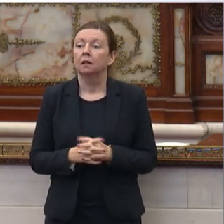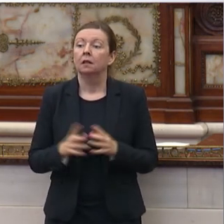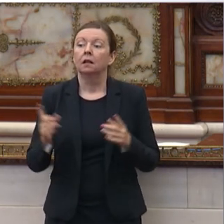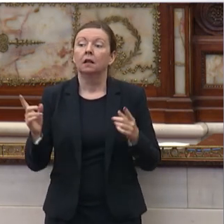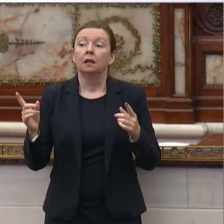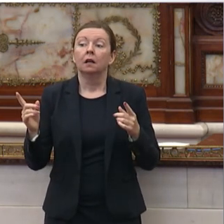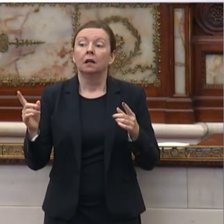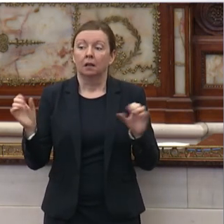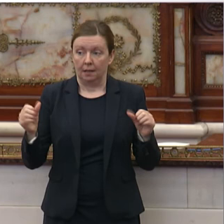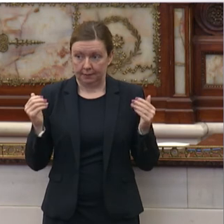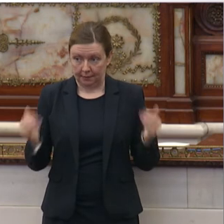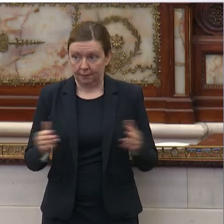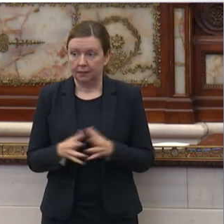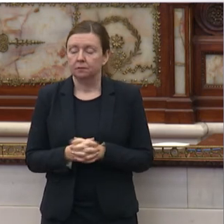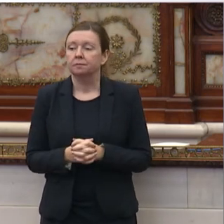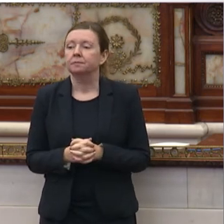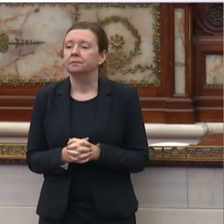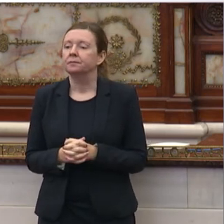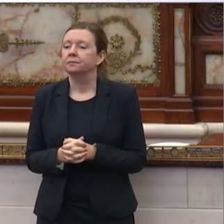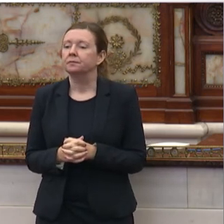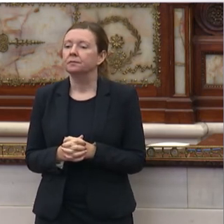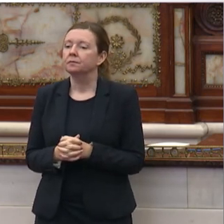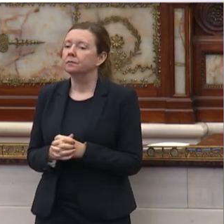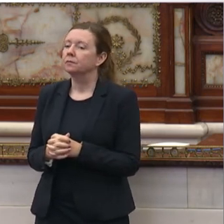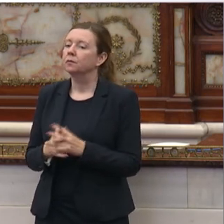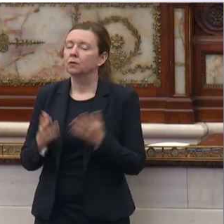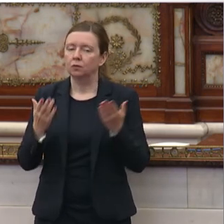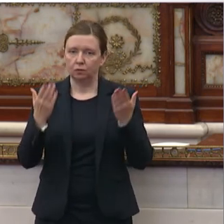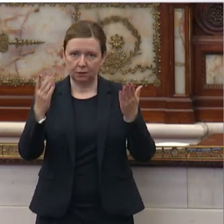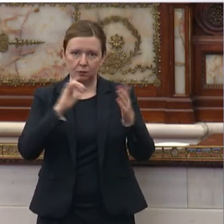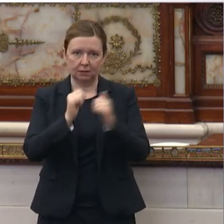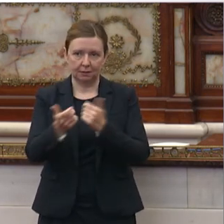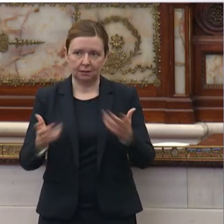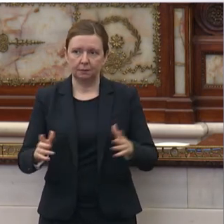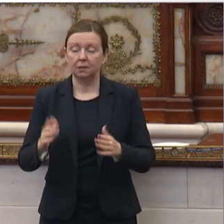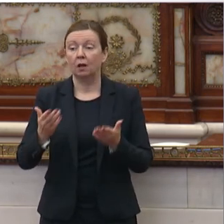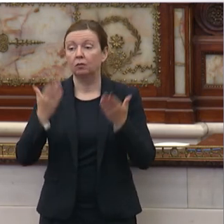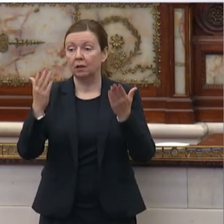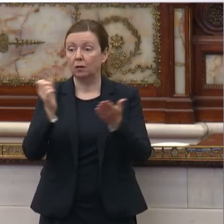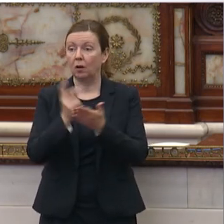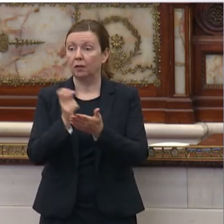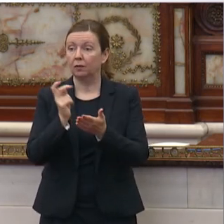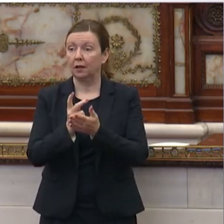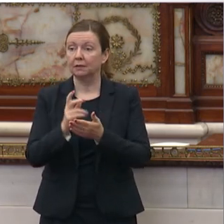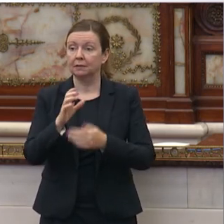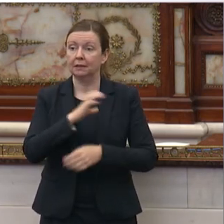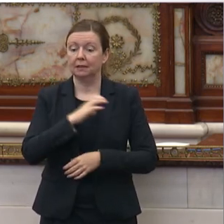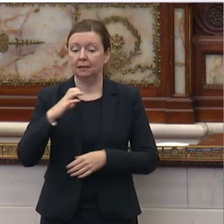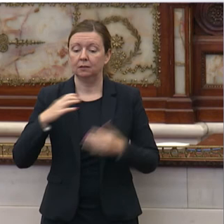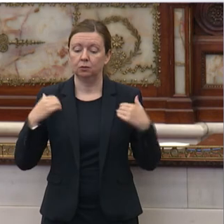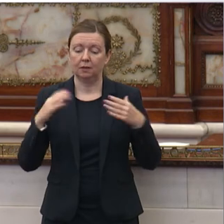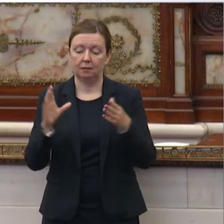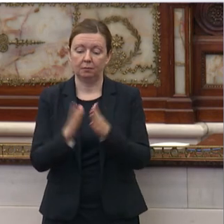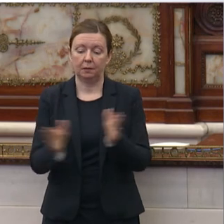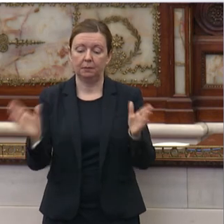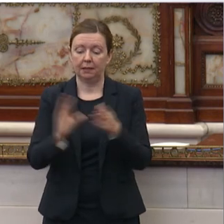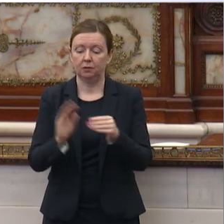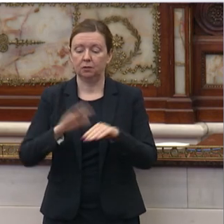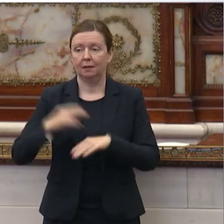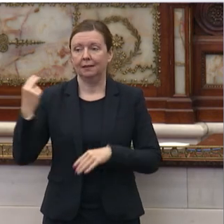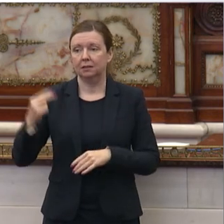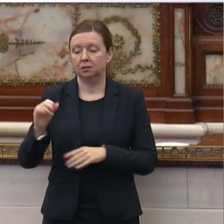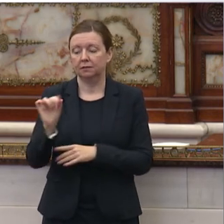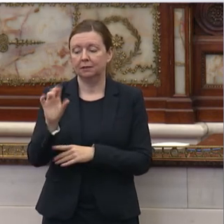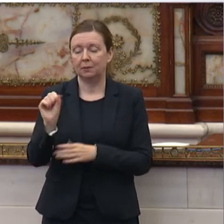Aye. Aye. Those ayes have it. And their resolution is adopted. And a resolution authorizing council to hold public hearings on the history of